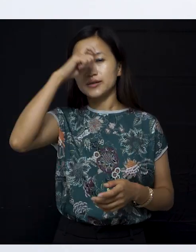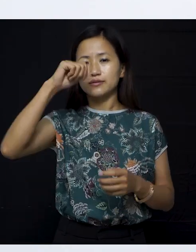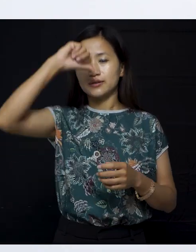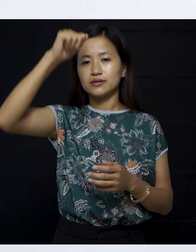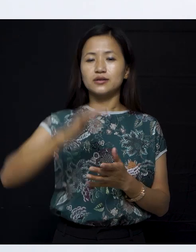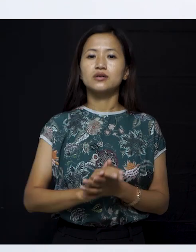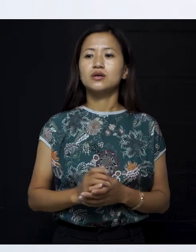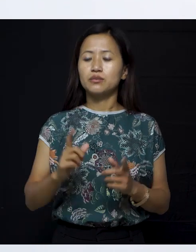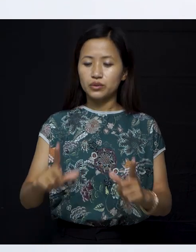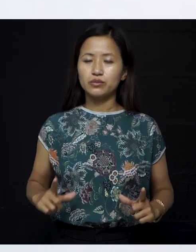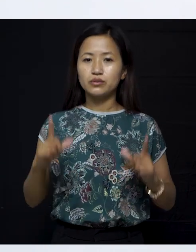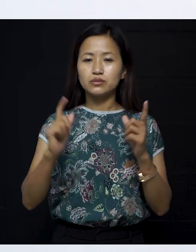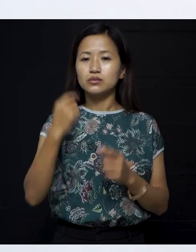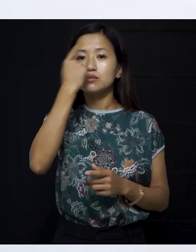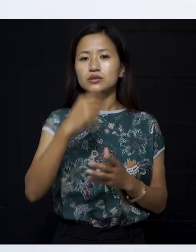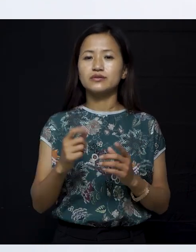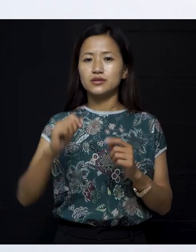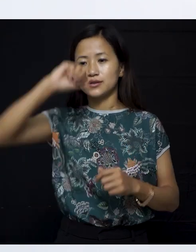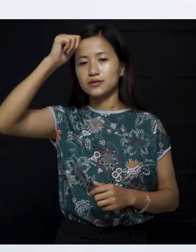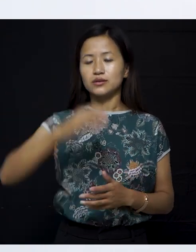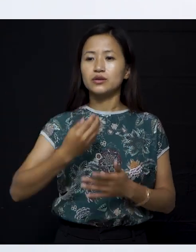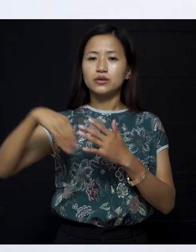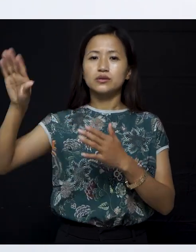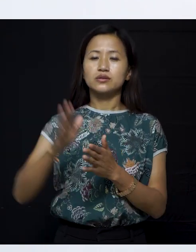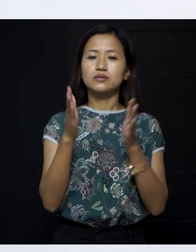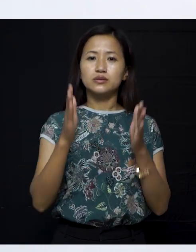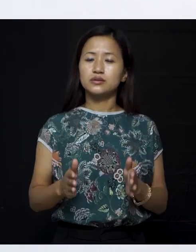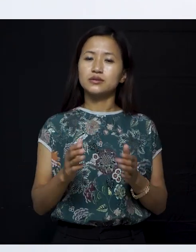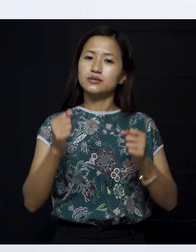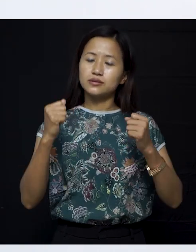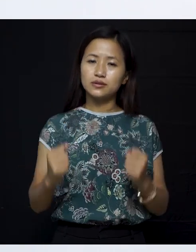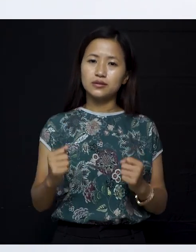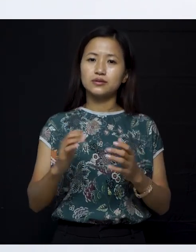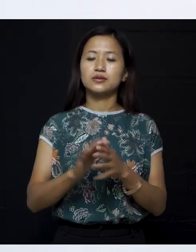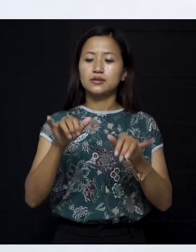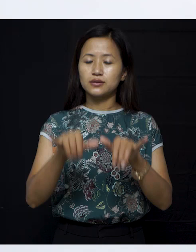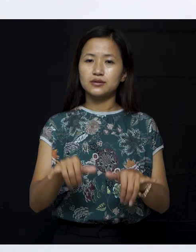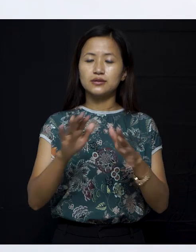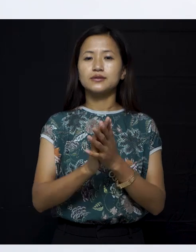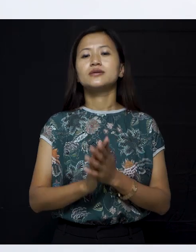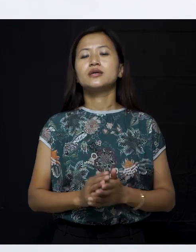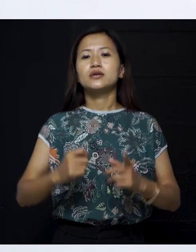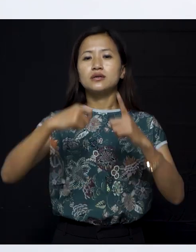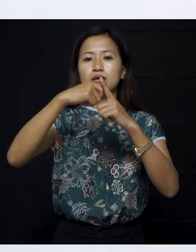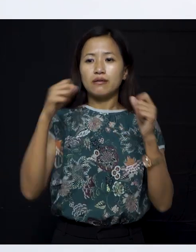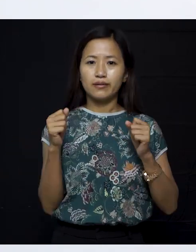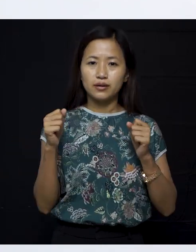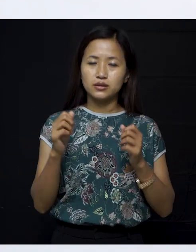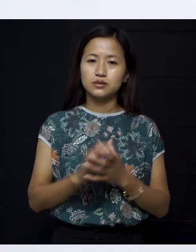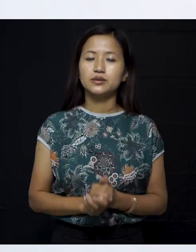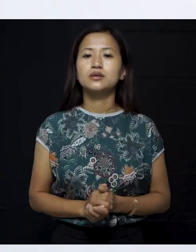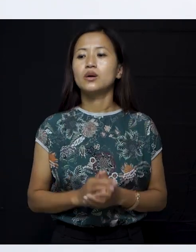living in India, they also left India, and then they went and settled in Kashmir. So these refugees, when